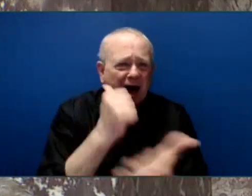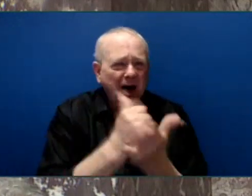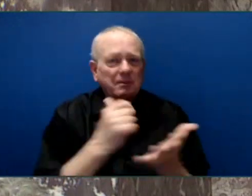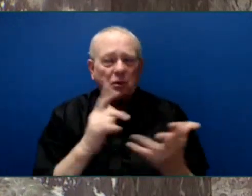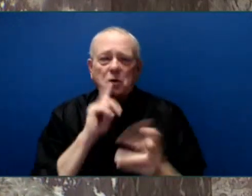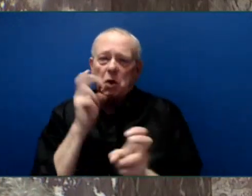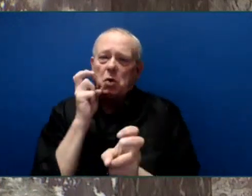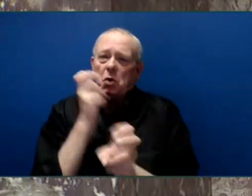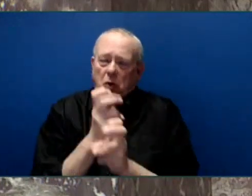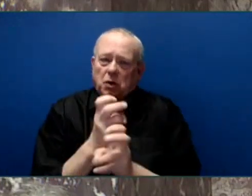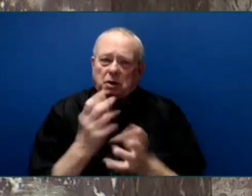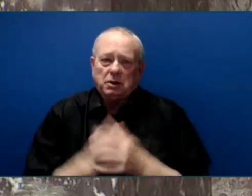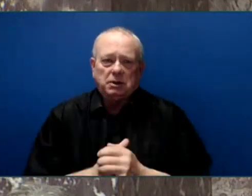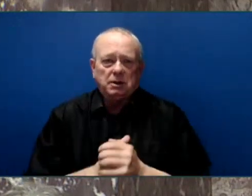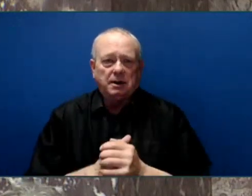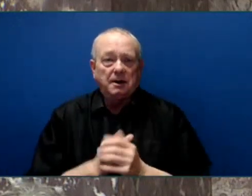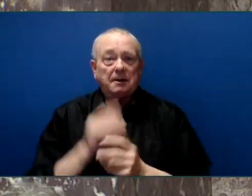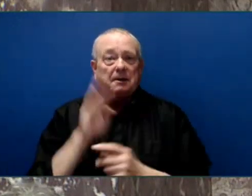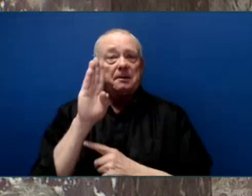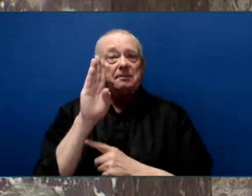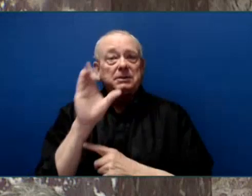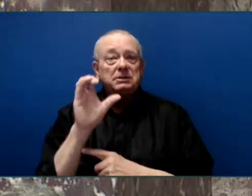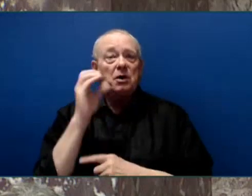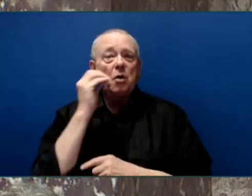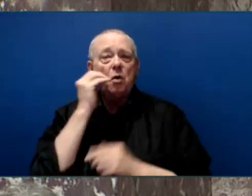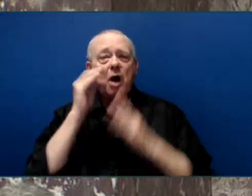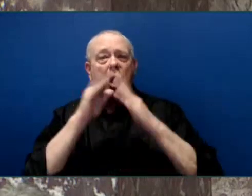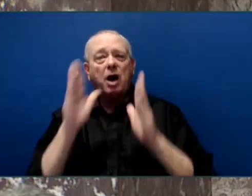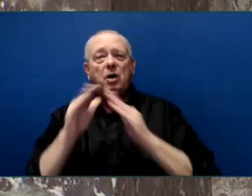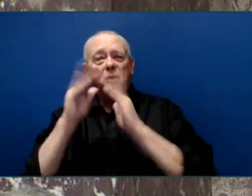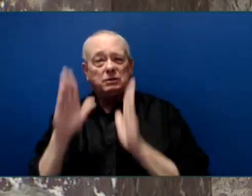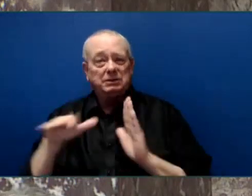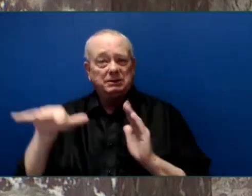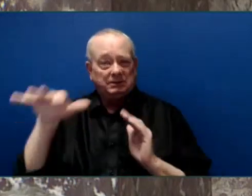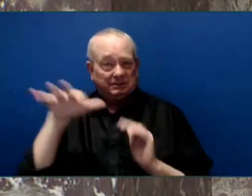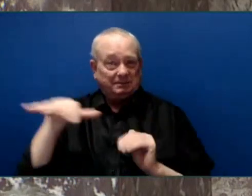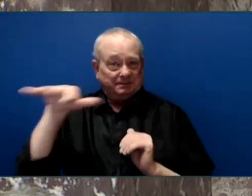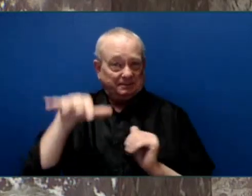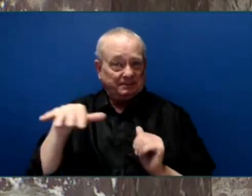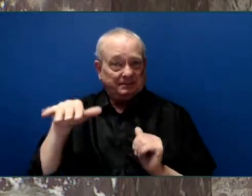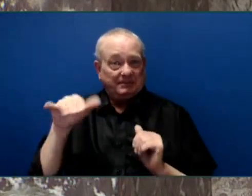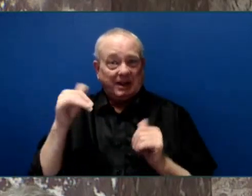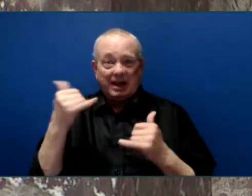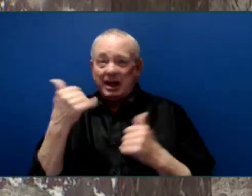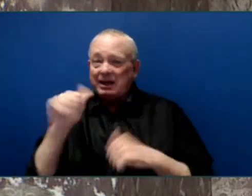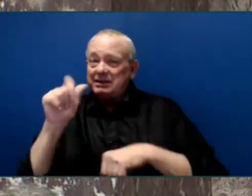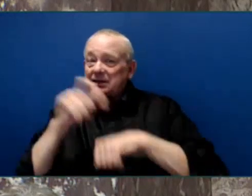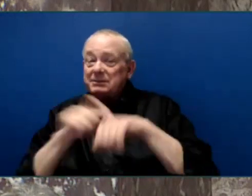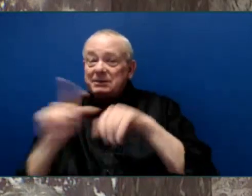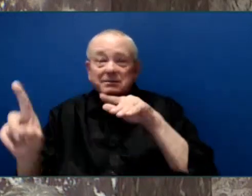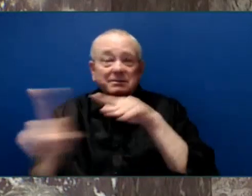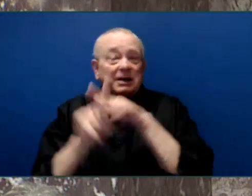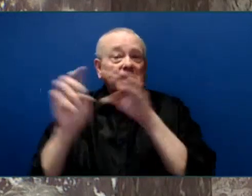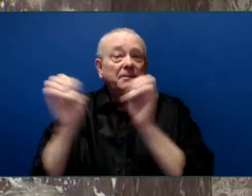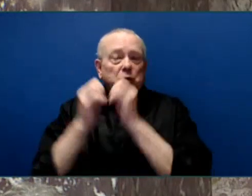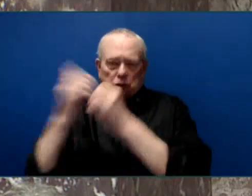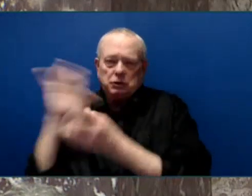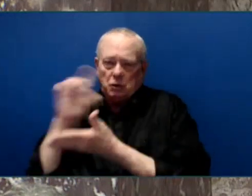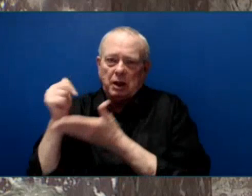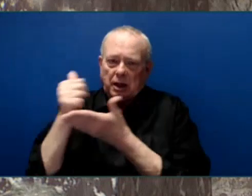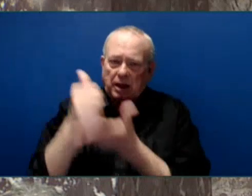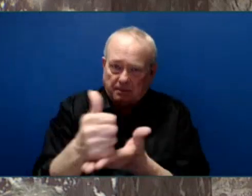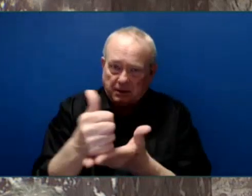help communities whenever these issues arise. The member for Skeena will tell the members of this House, there was an issue in his community where people were